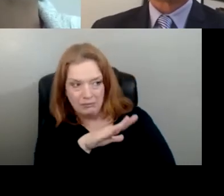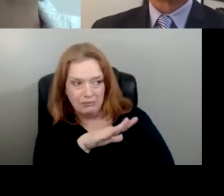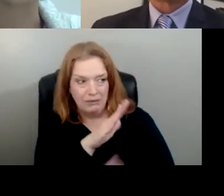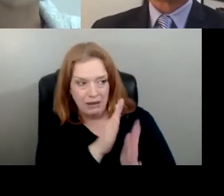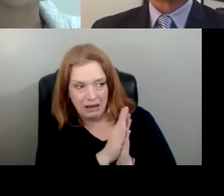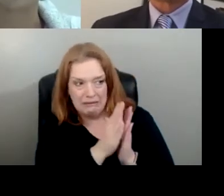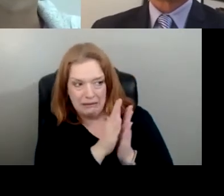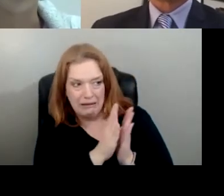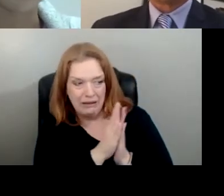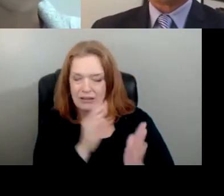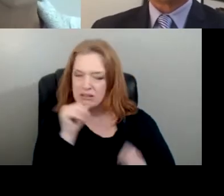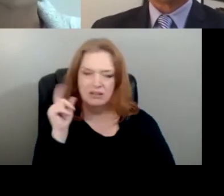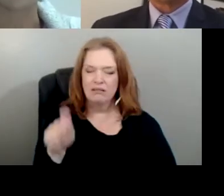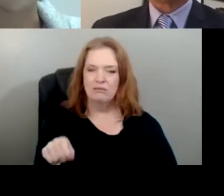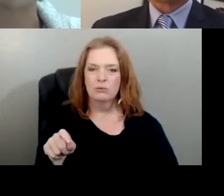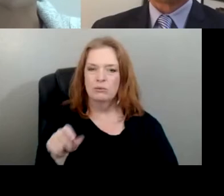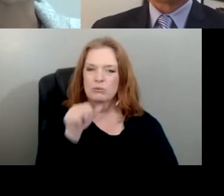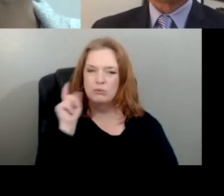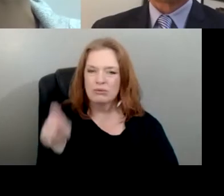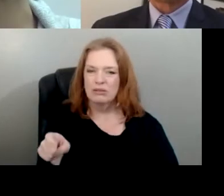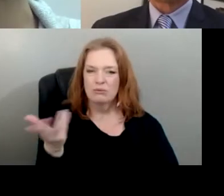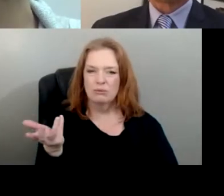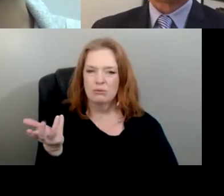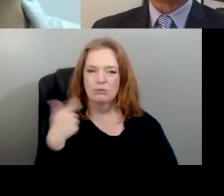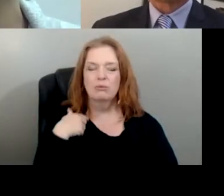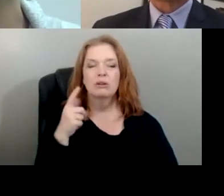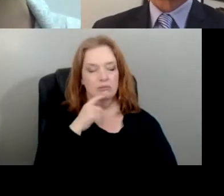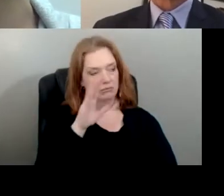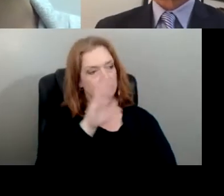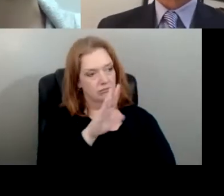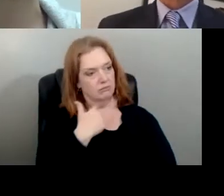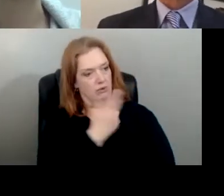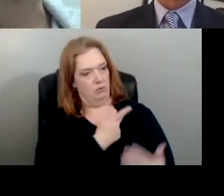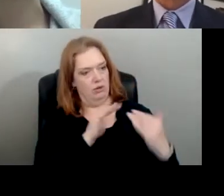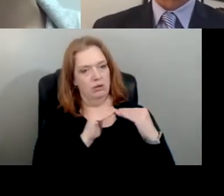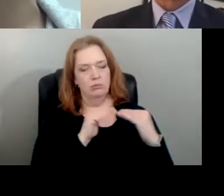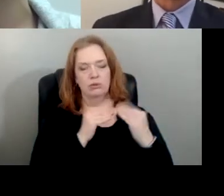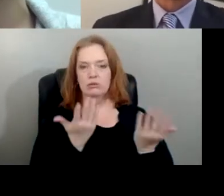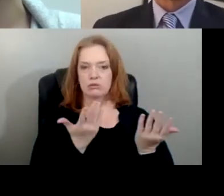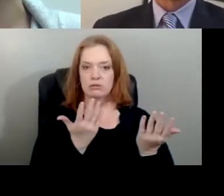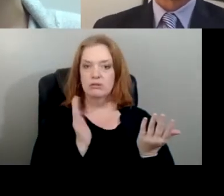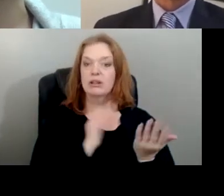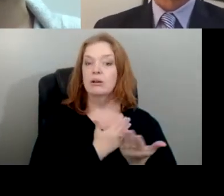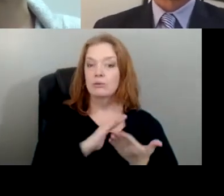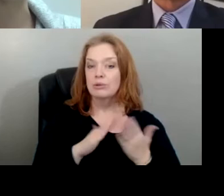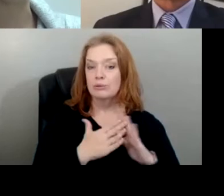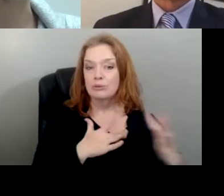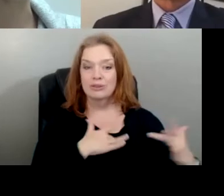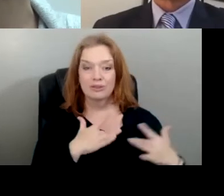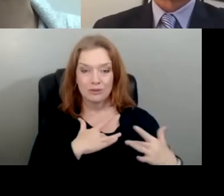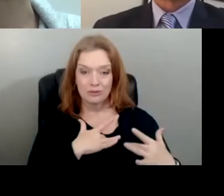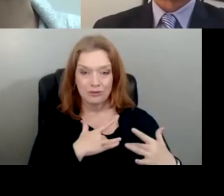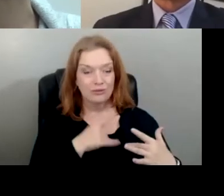or sheriffs in these neighboring counties to accept us and to basically take our communities